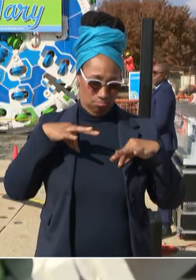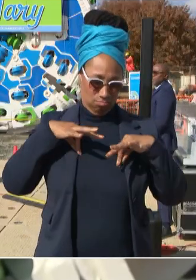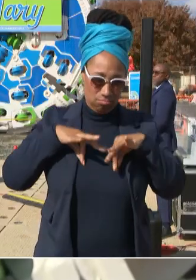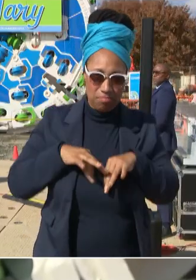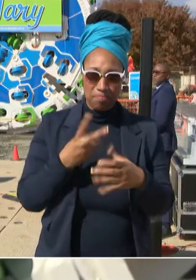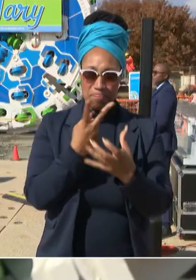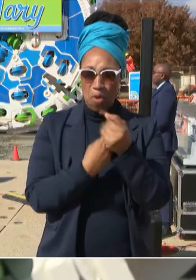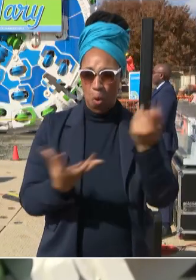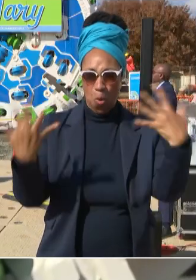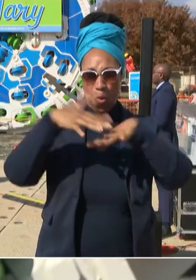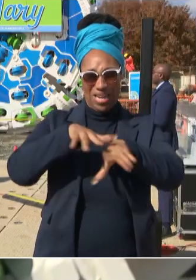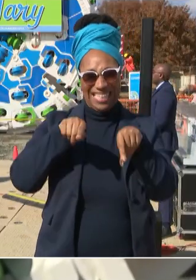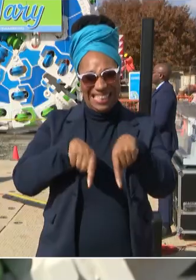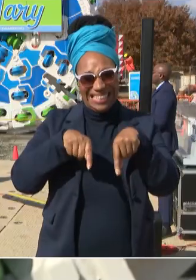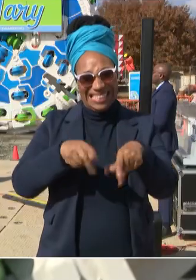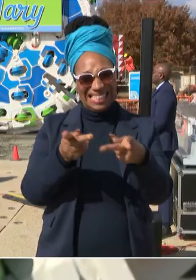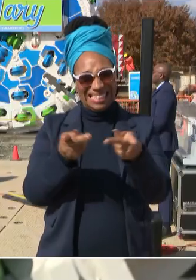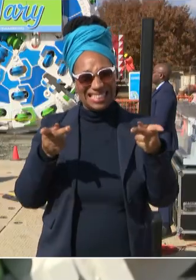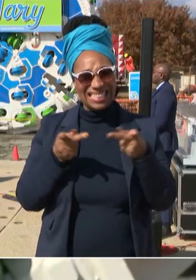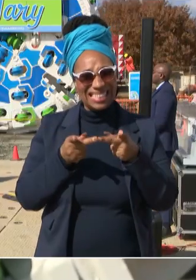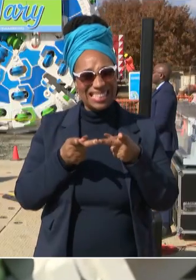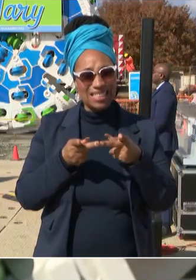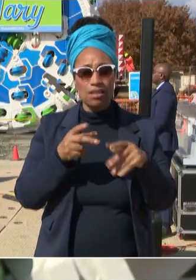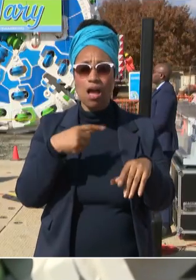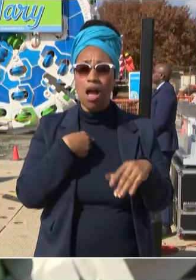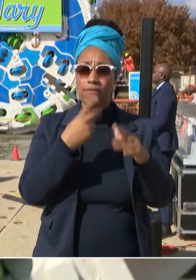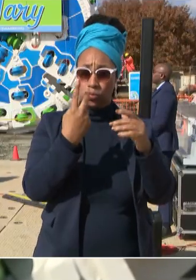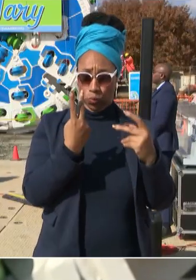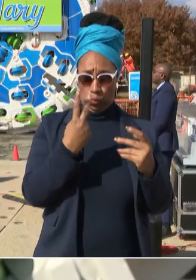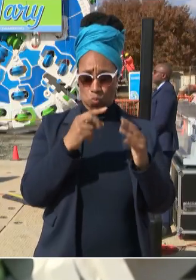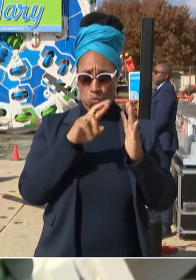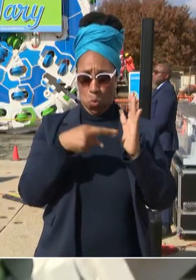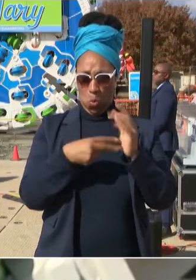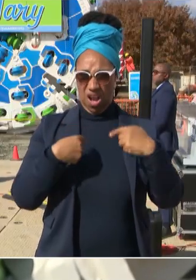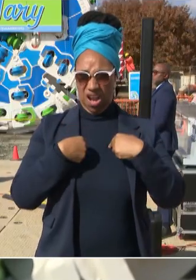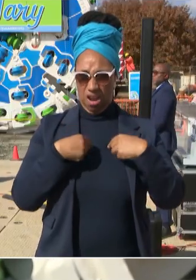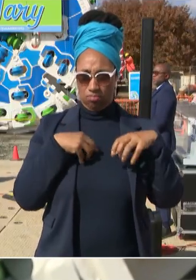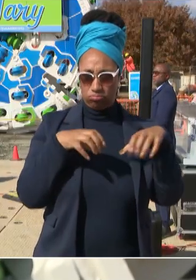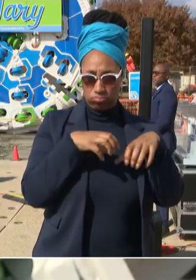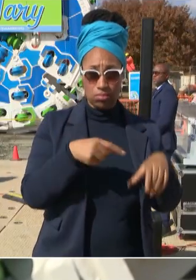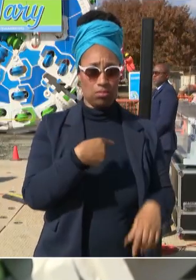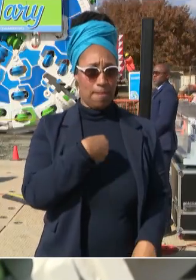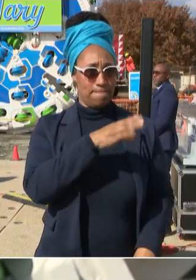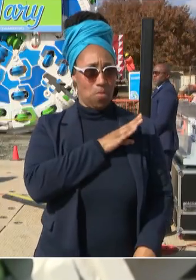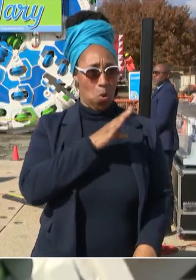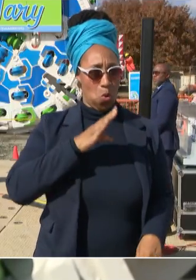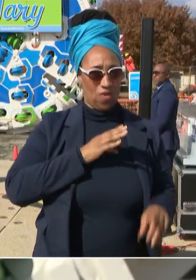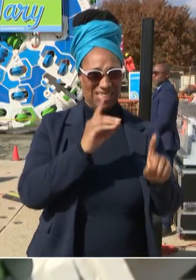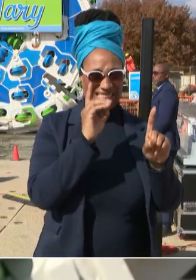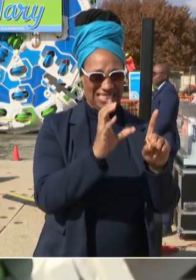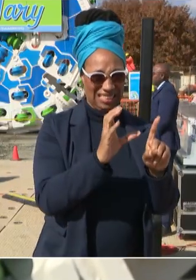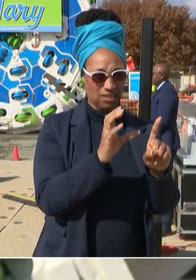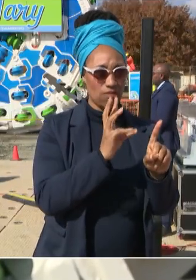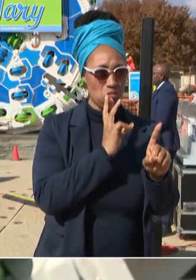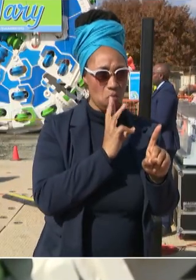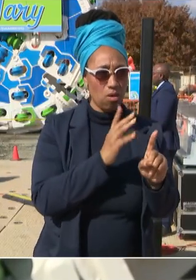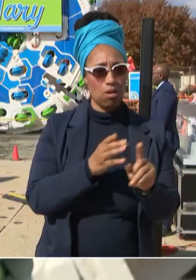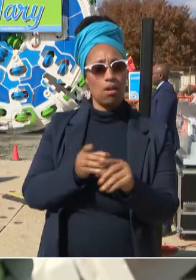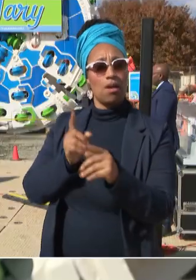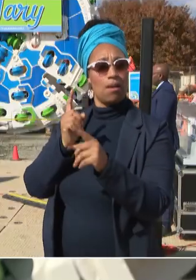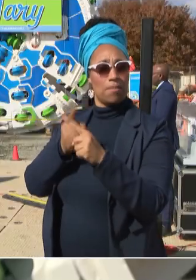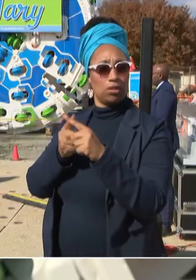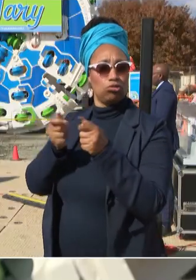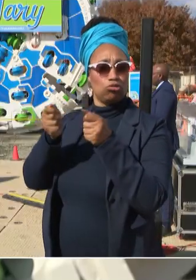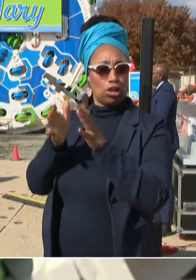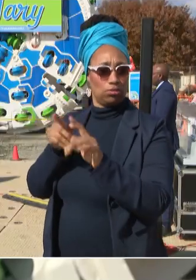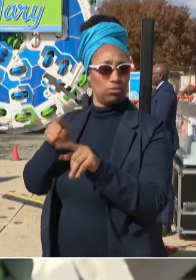of Employment Services. So I'm especially proud of Mr. Gaddis and all of Team Blue and the authority has used